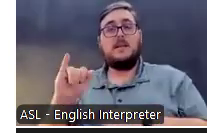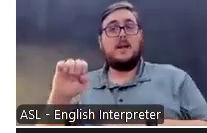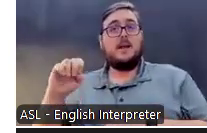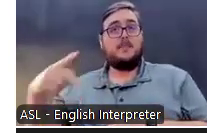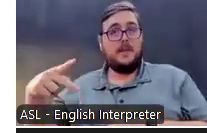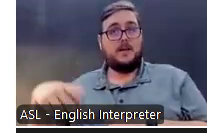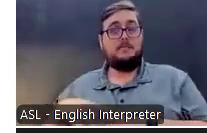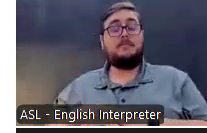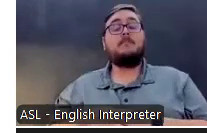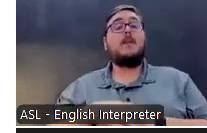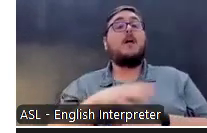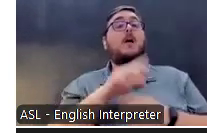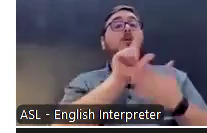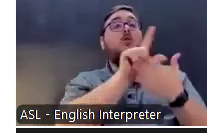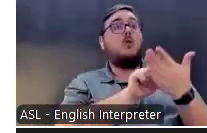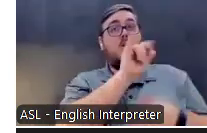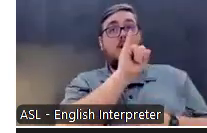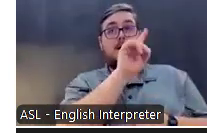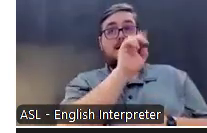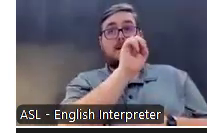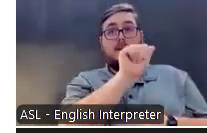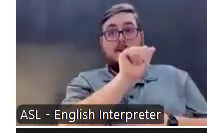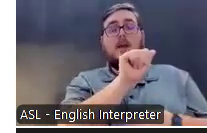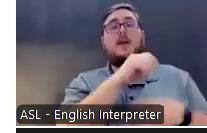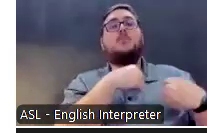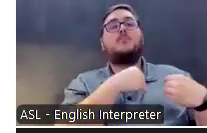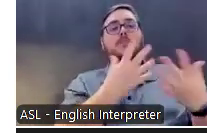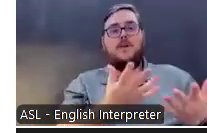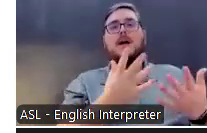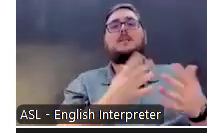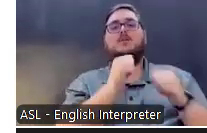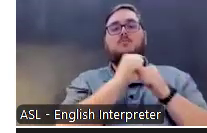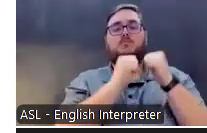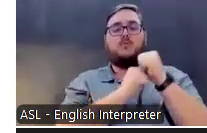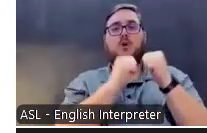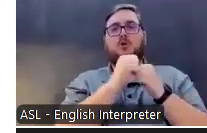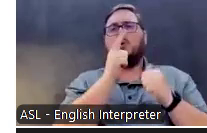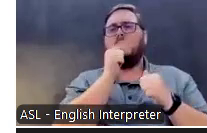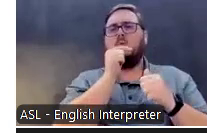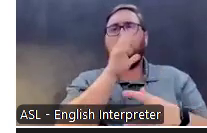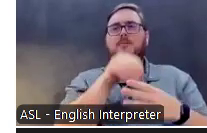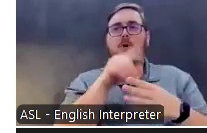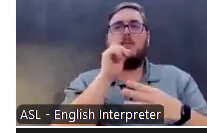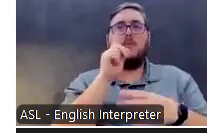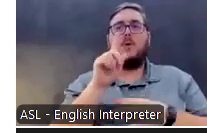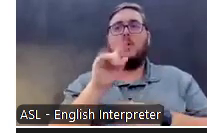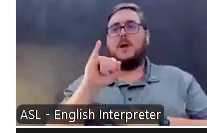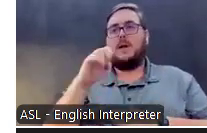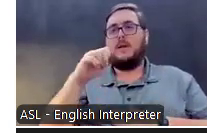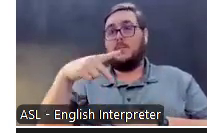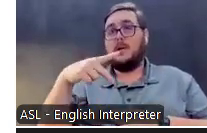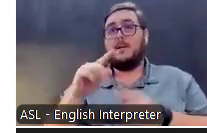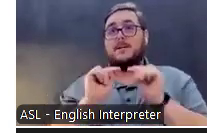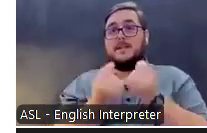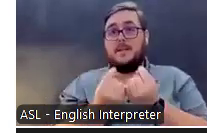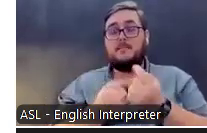IDEA provides for the makeup of the IEP team. The IEP team will include the parent. If